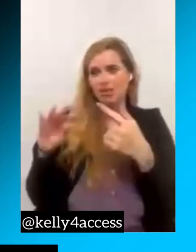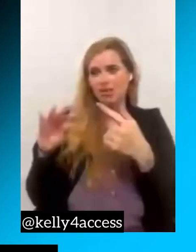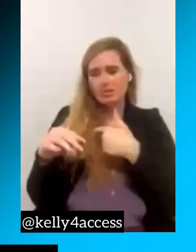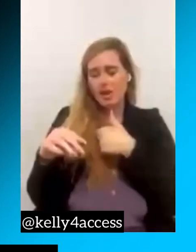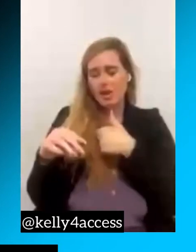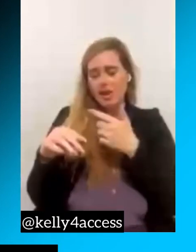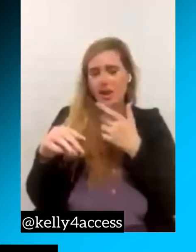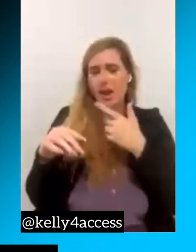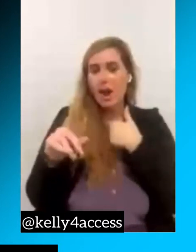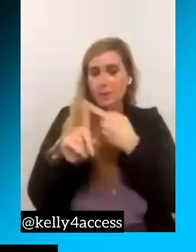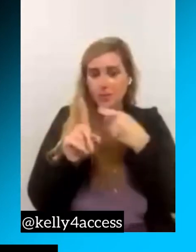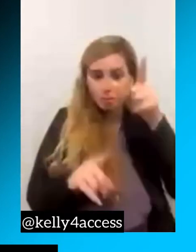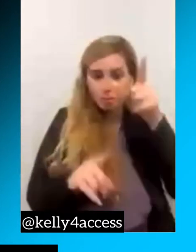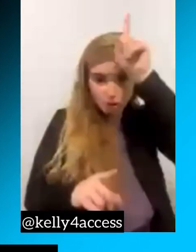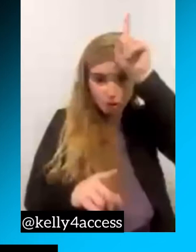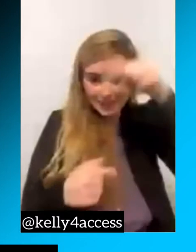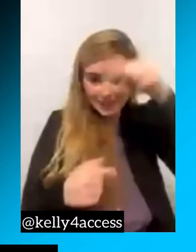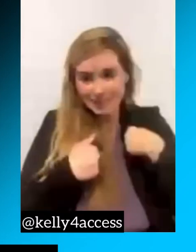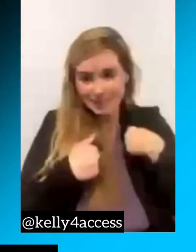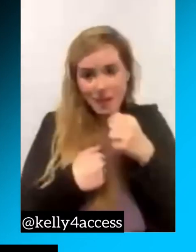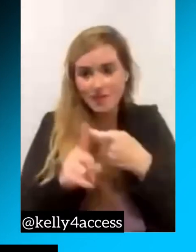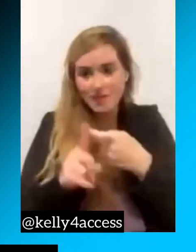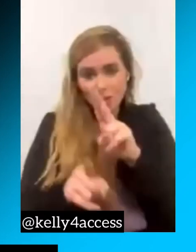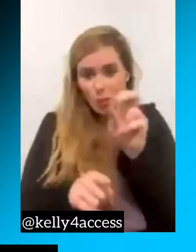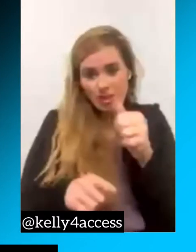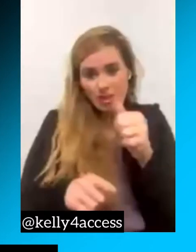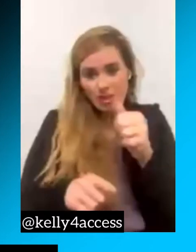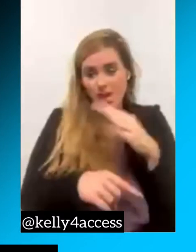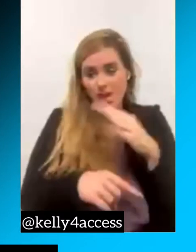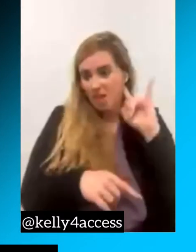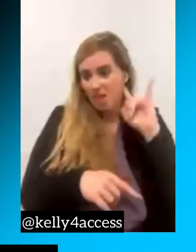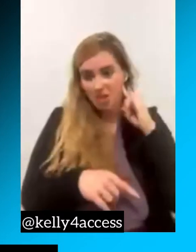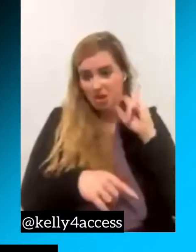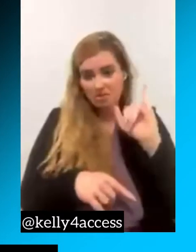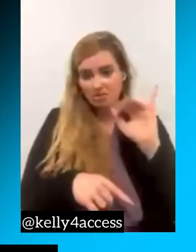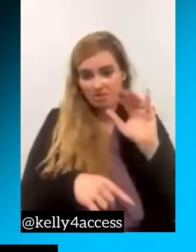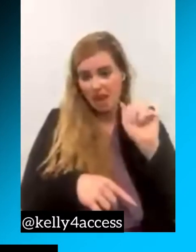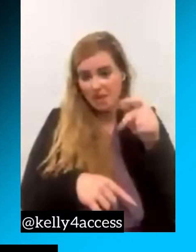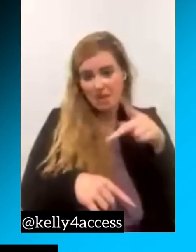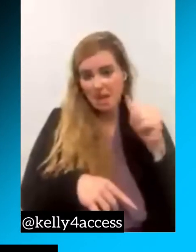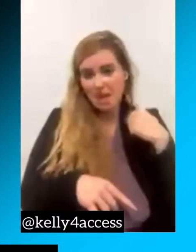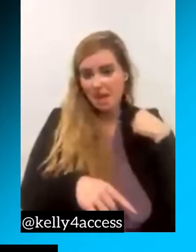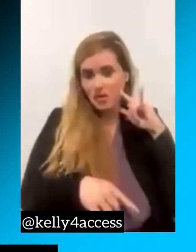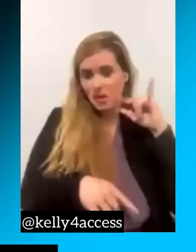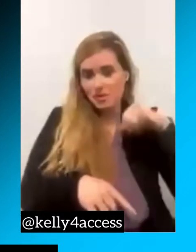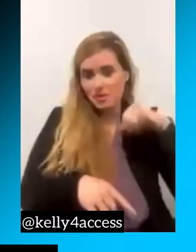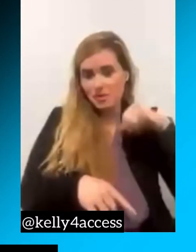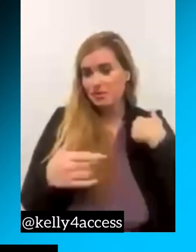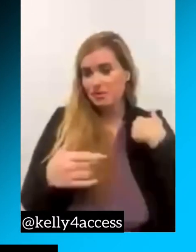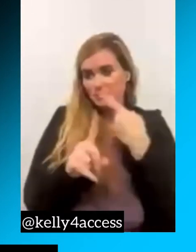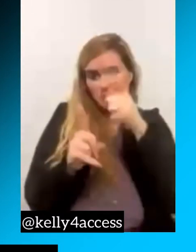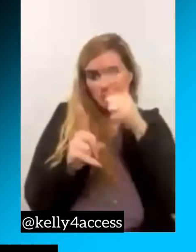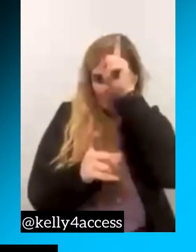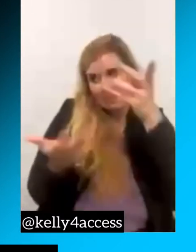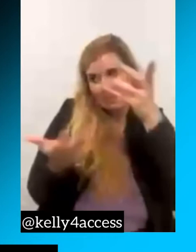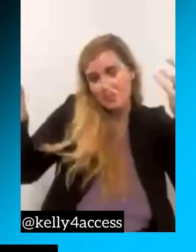from Germany, like I'm not from the United States, so I haven't ever heard about the APA before. Just wanted to make that